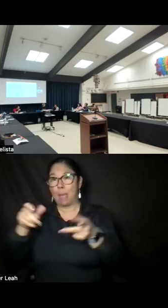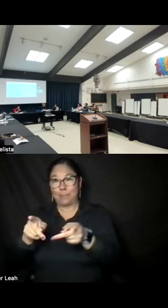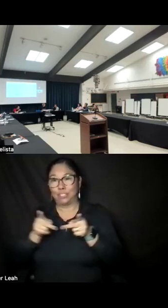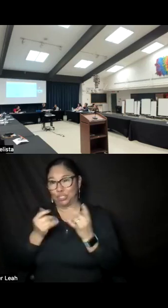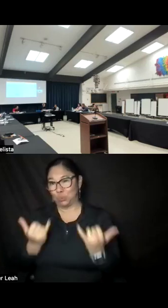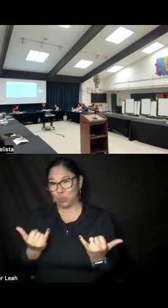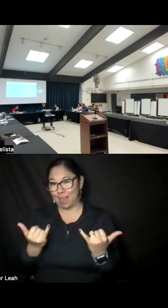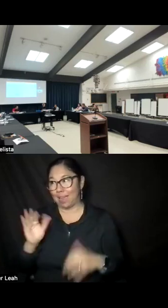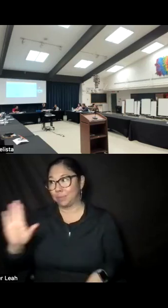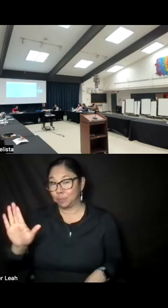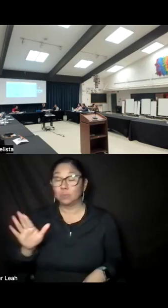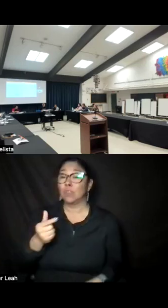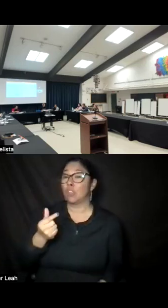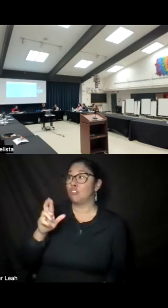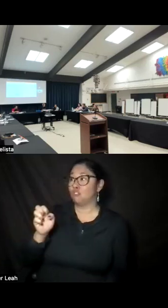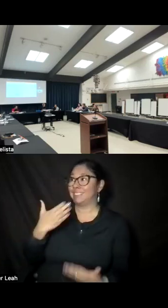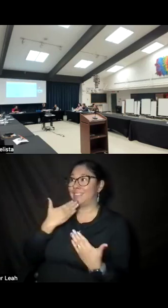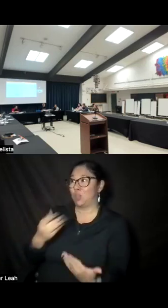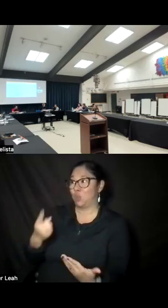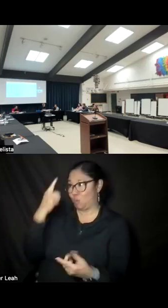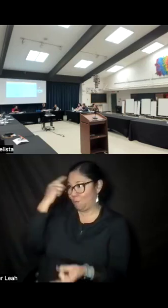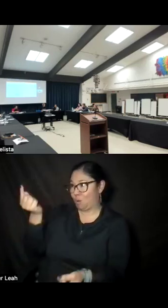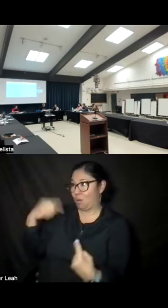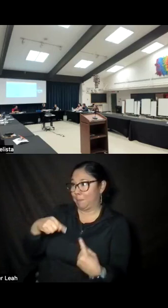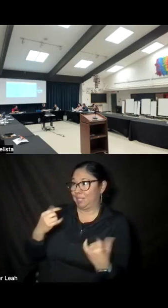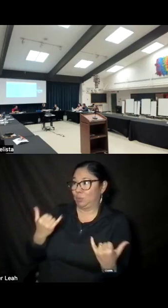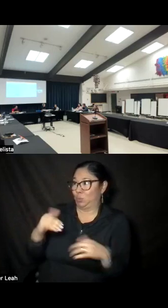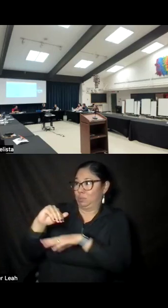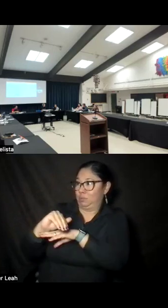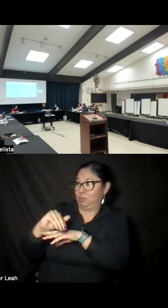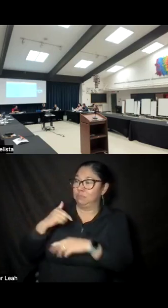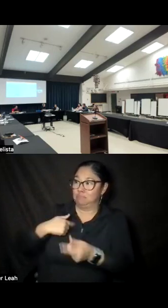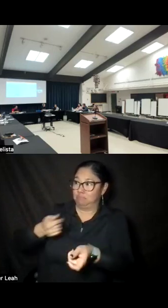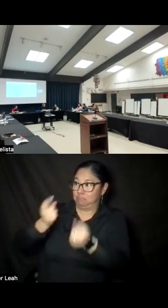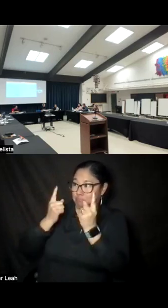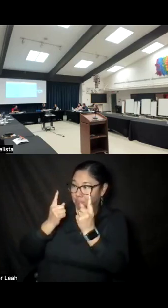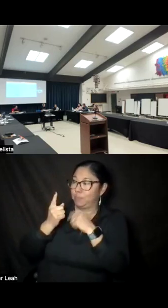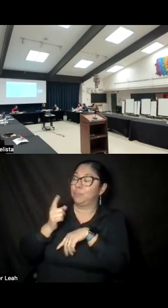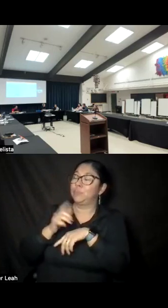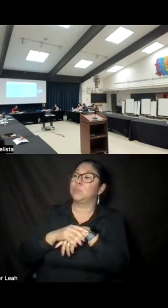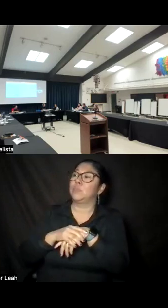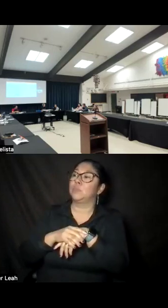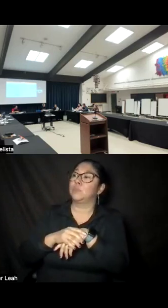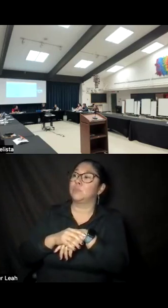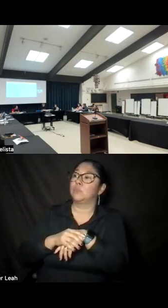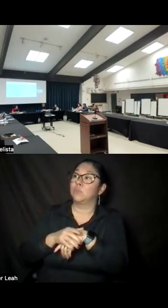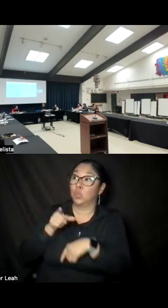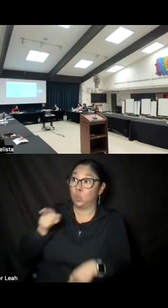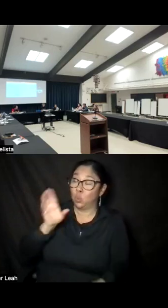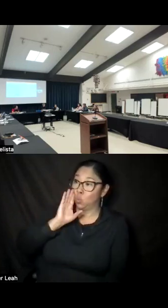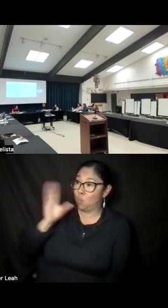today. So Grace, thank you for coming this evening. I understand that you're going to